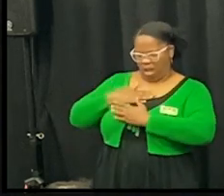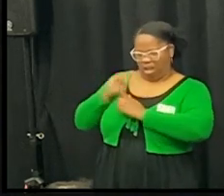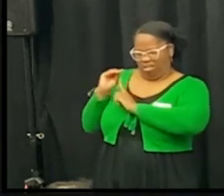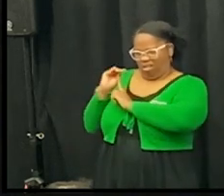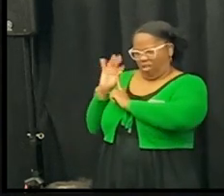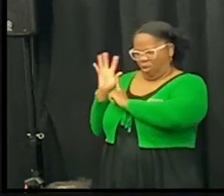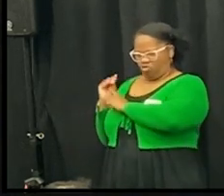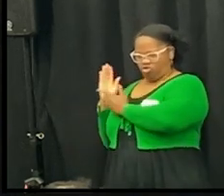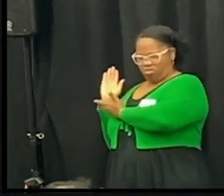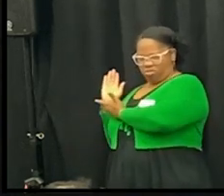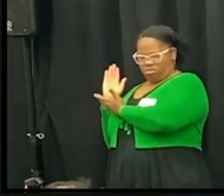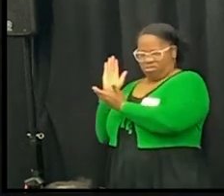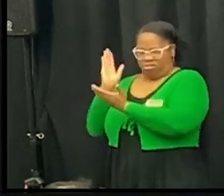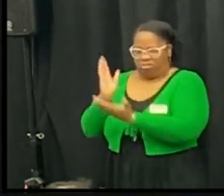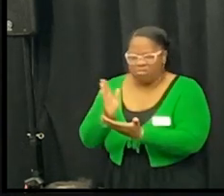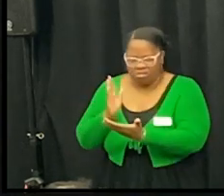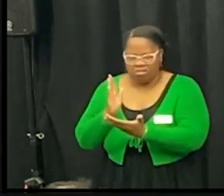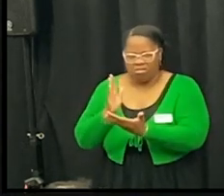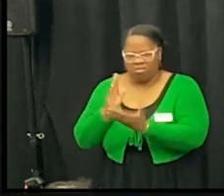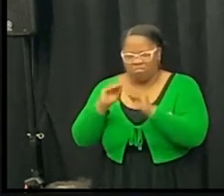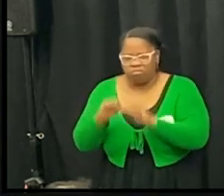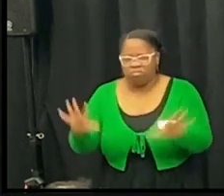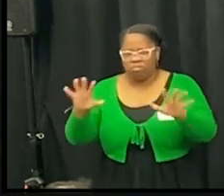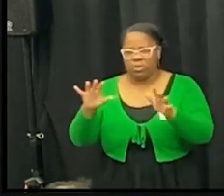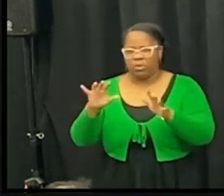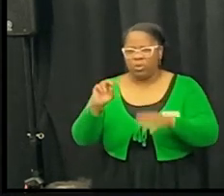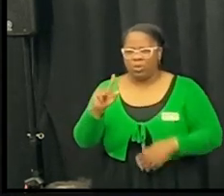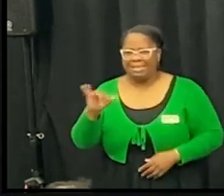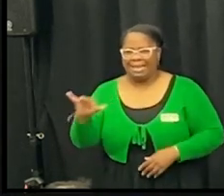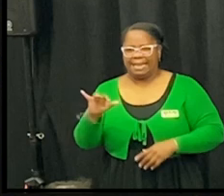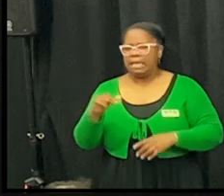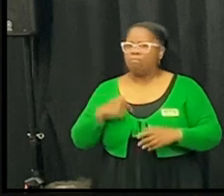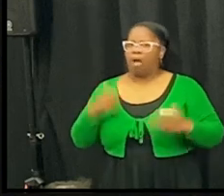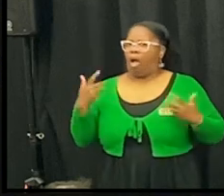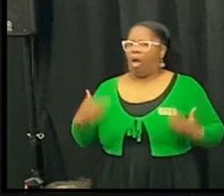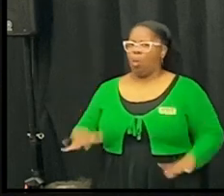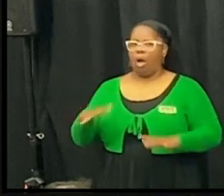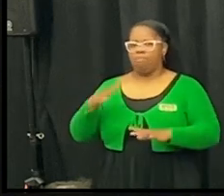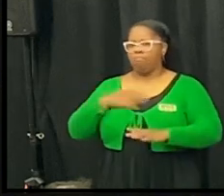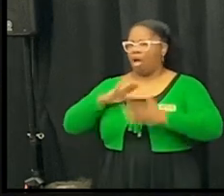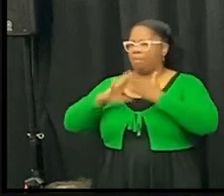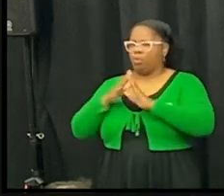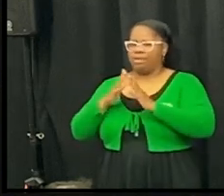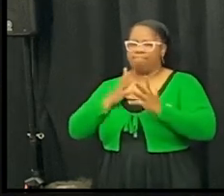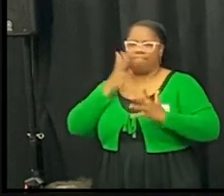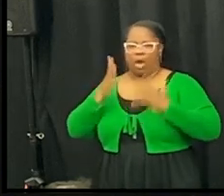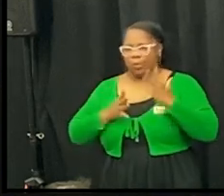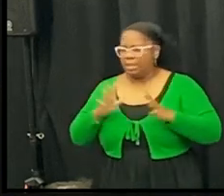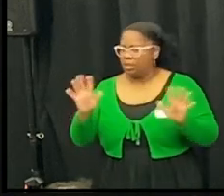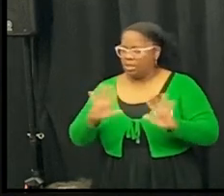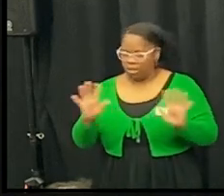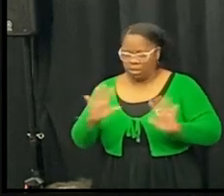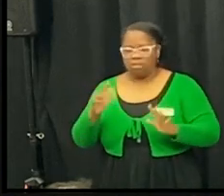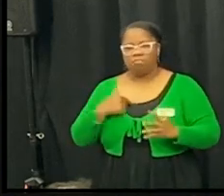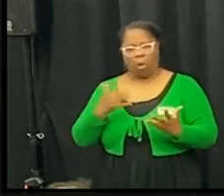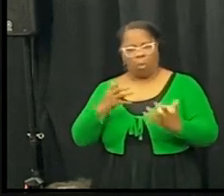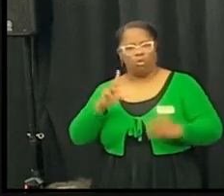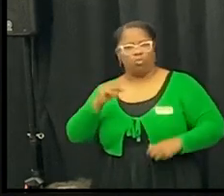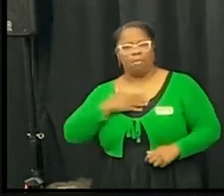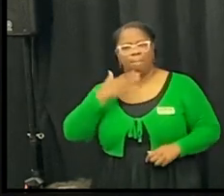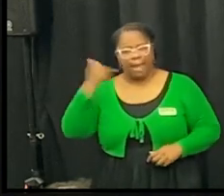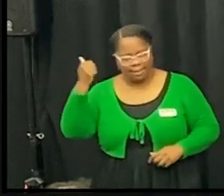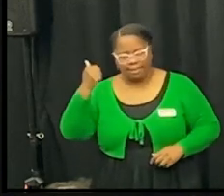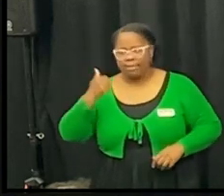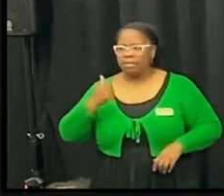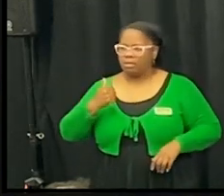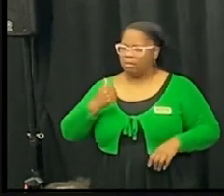culture to the New York scene and I don't want to embarrass, you know, people of my community. I want to, you know, do my best at like